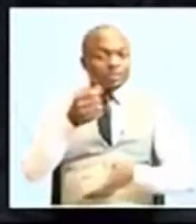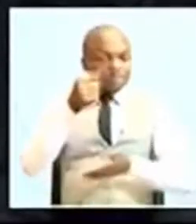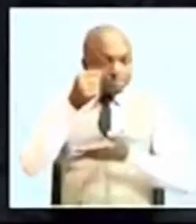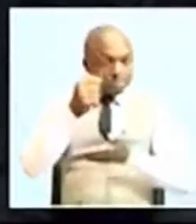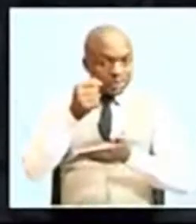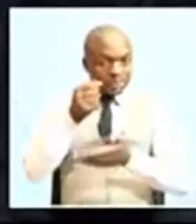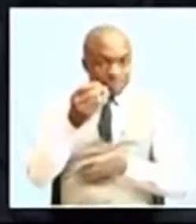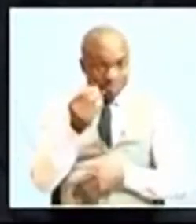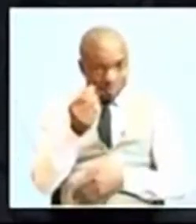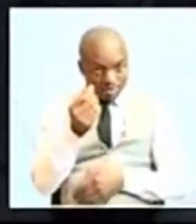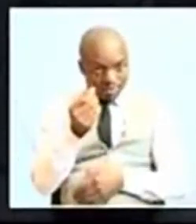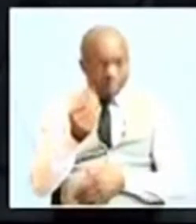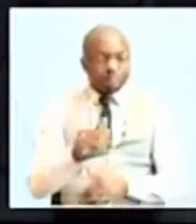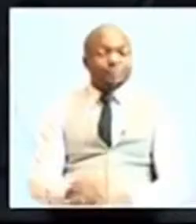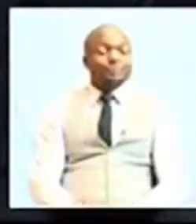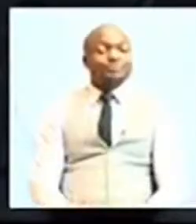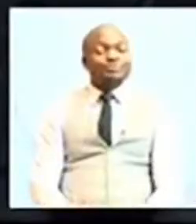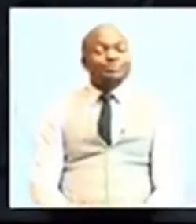price.